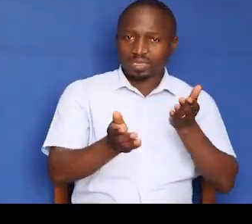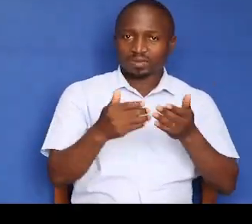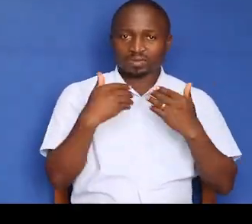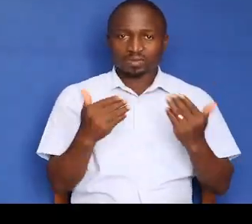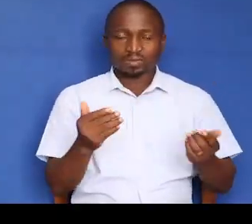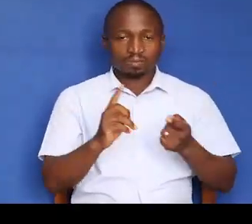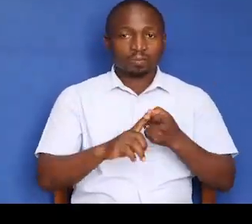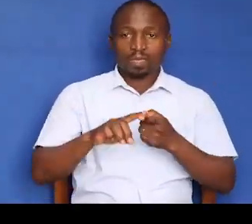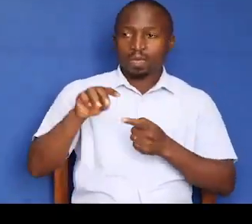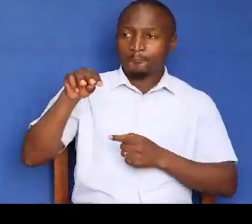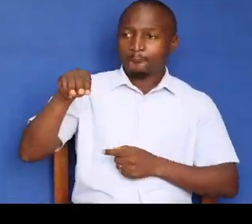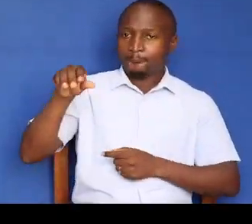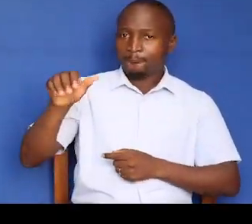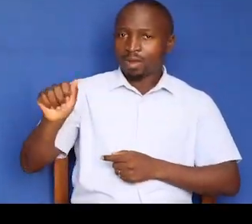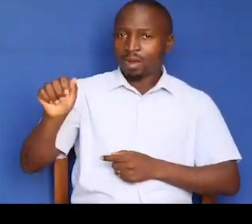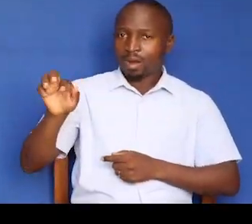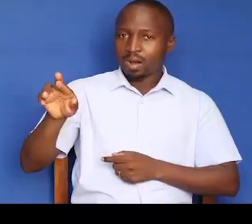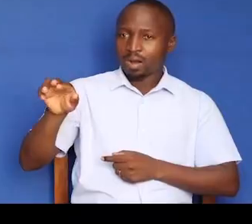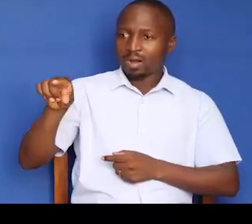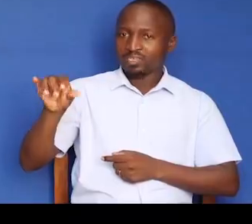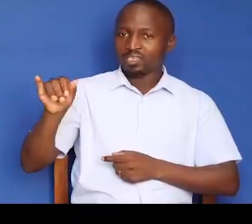So what's about marginal revenue?